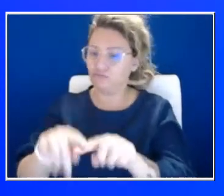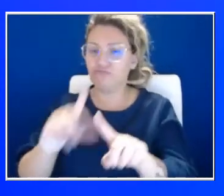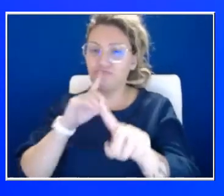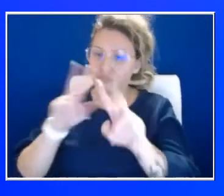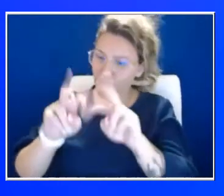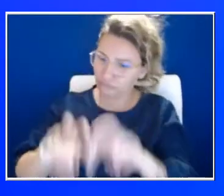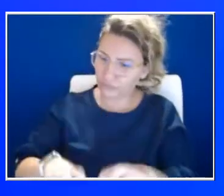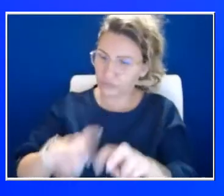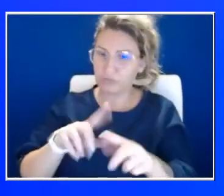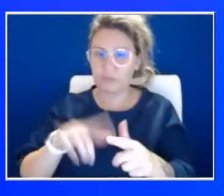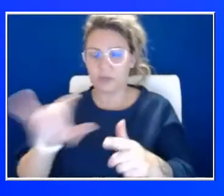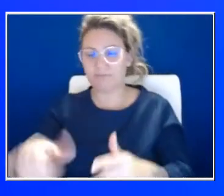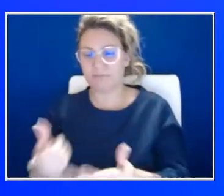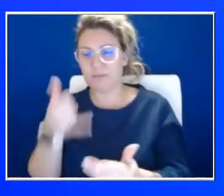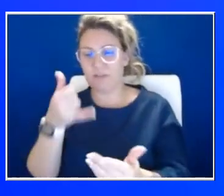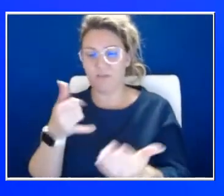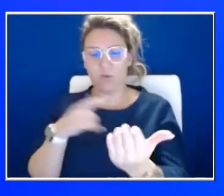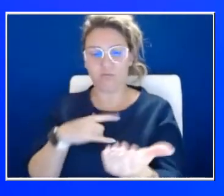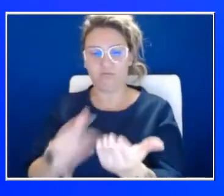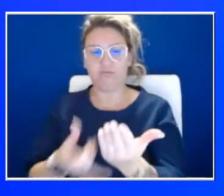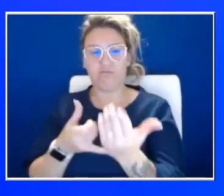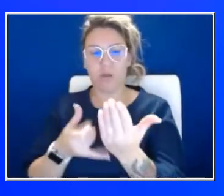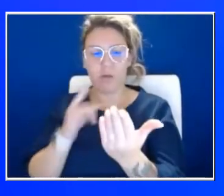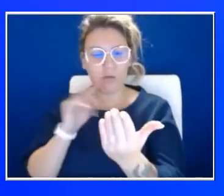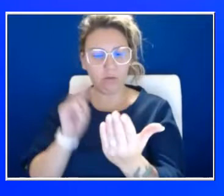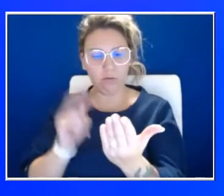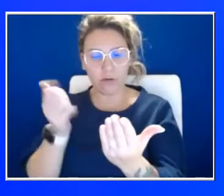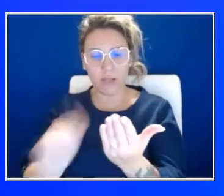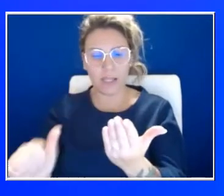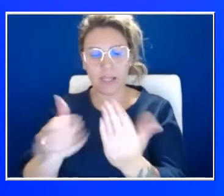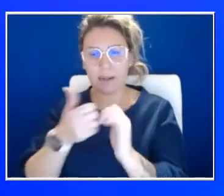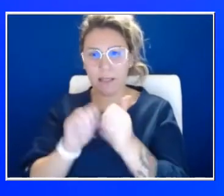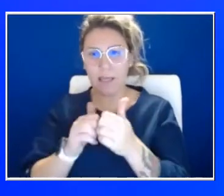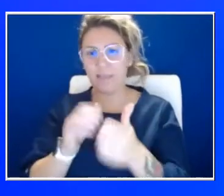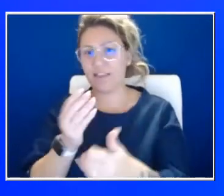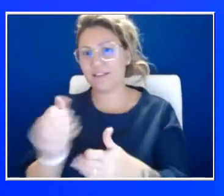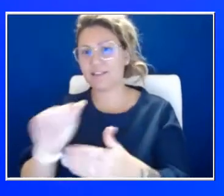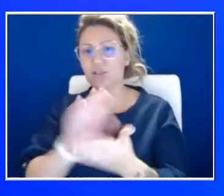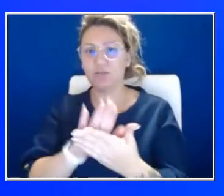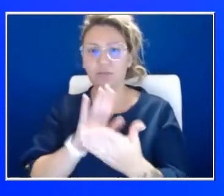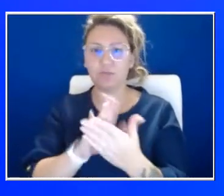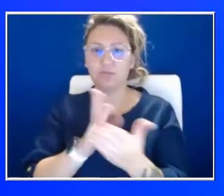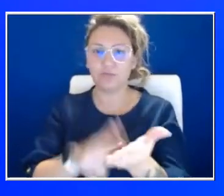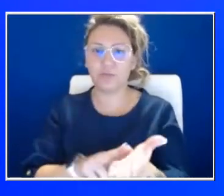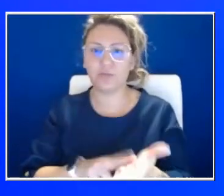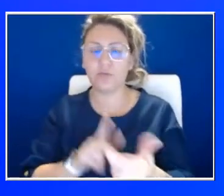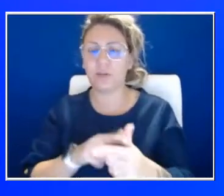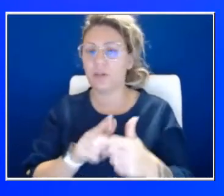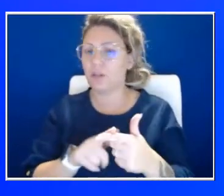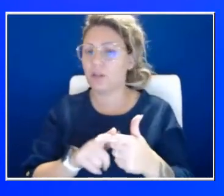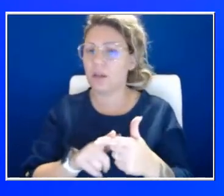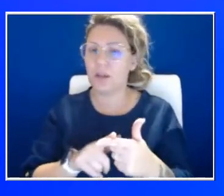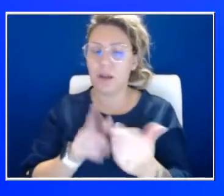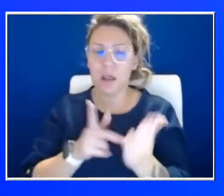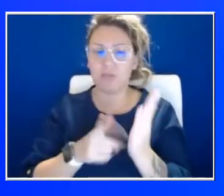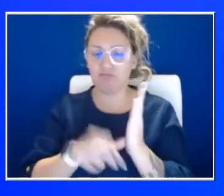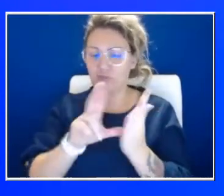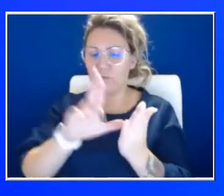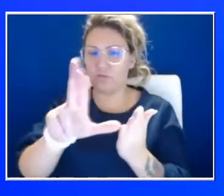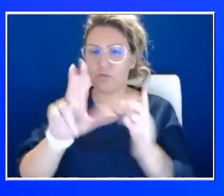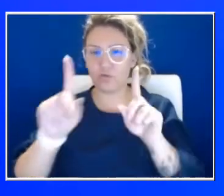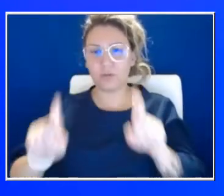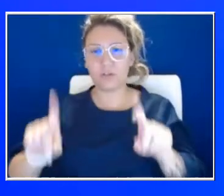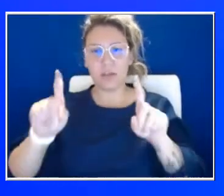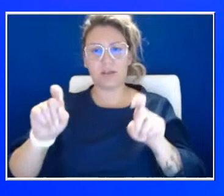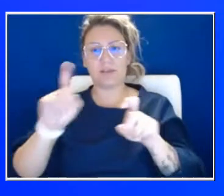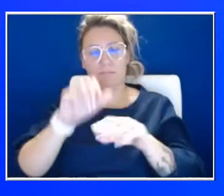I can look at any athlete that I've ever worked with or any of the schools that we're contracted, and I can look over their SWAY test, and I can give Miles some input. Hey,